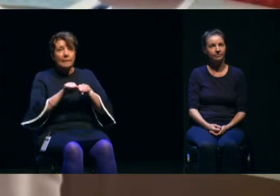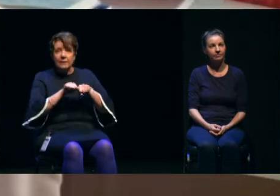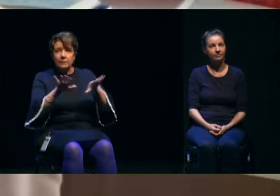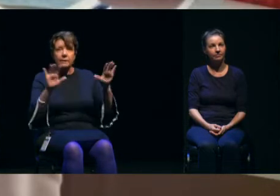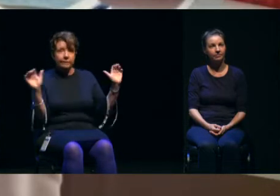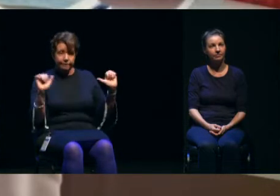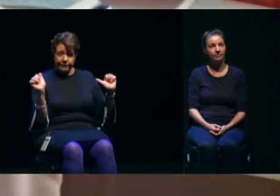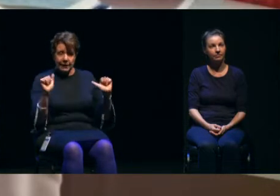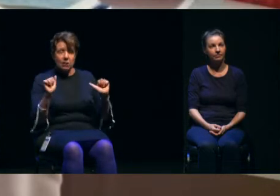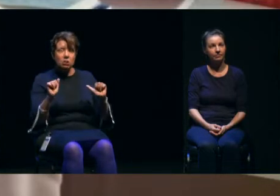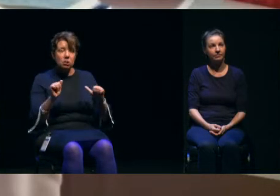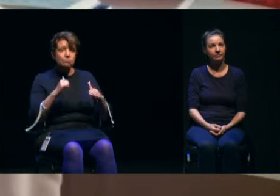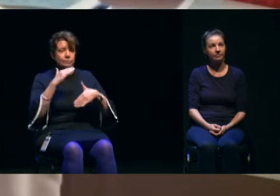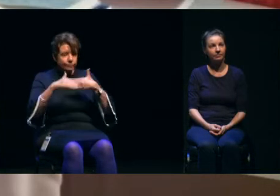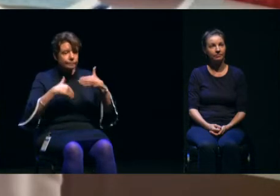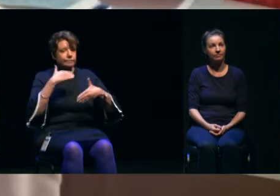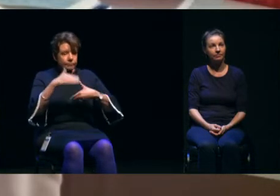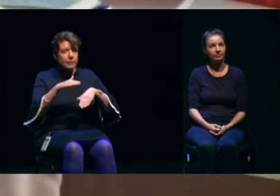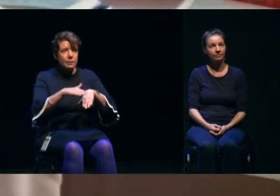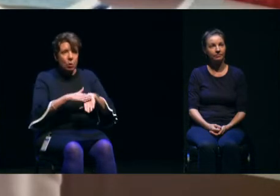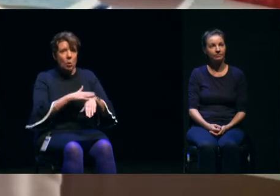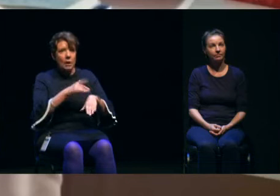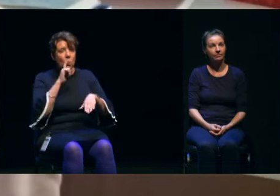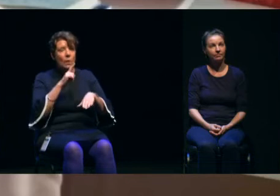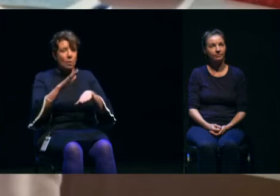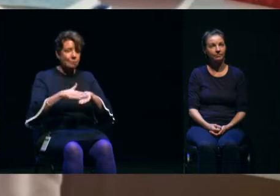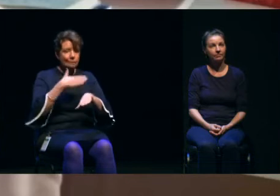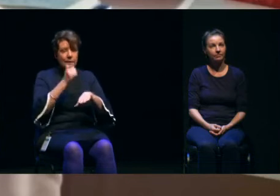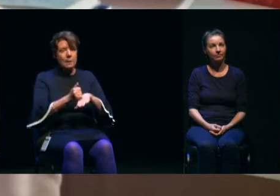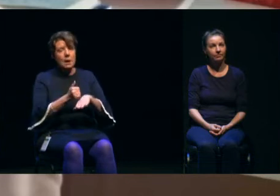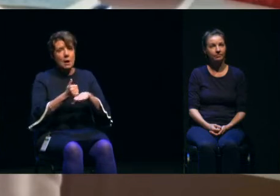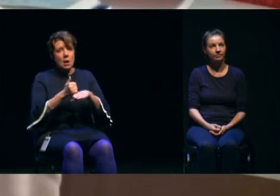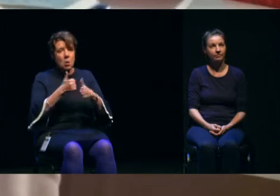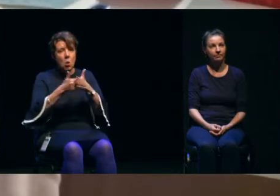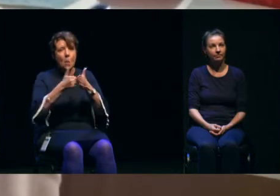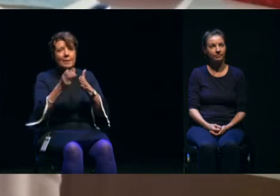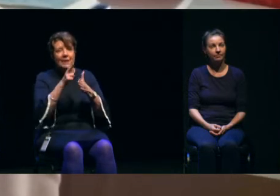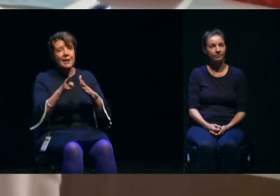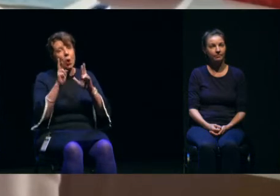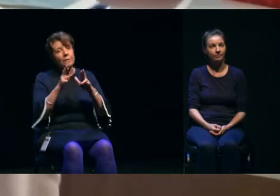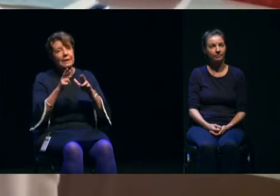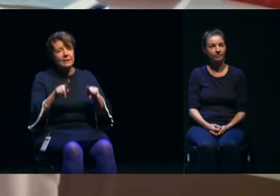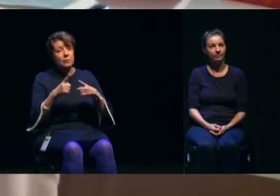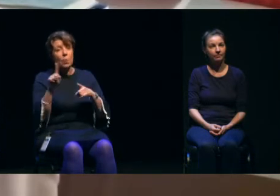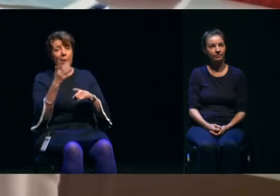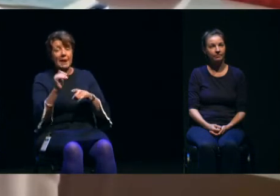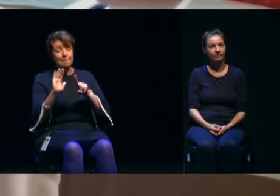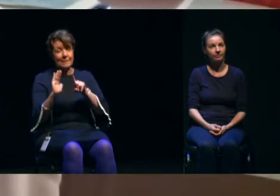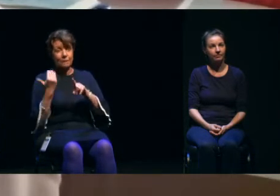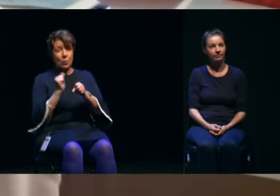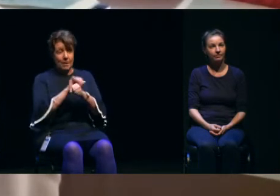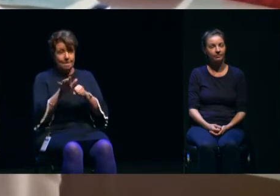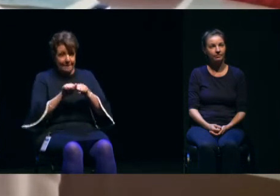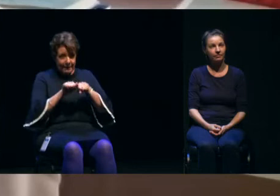and slowly but surely we get back to certain kind of normalcy, which I hope is different from the one we had before,